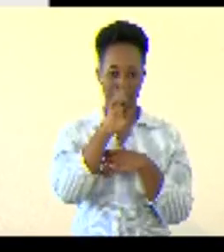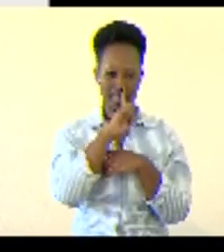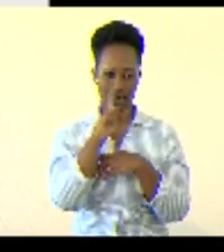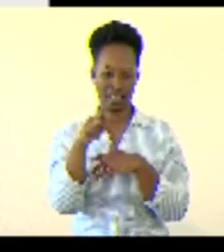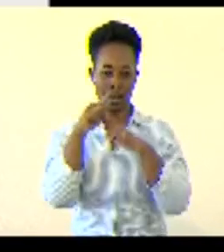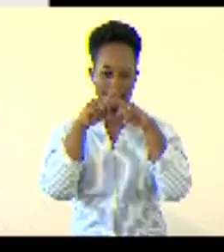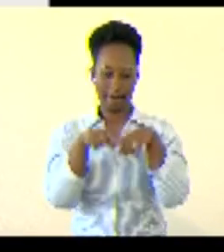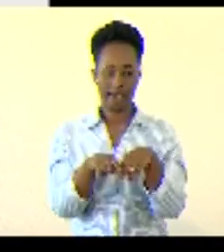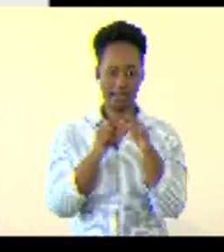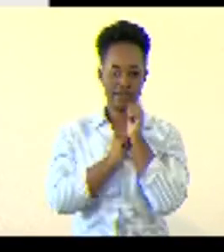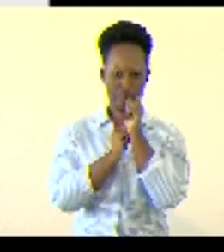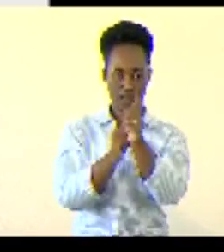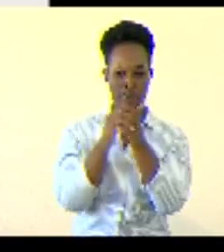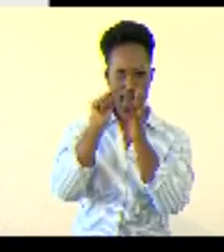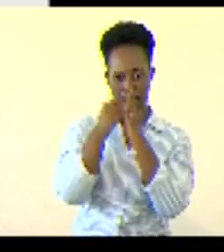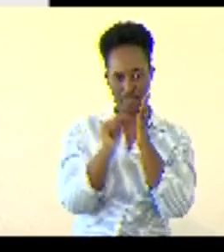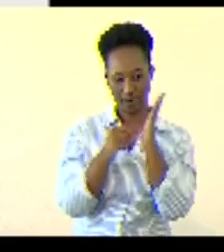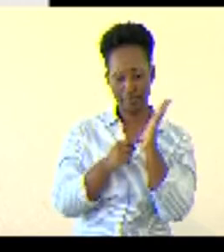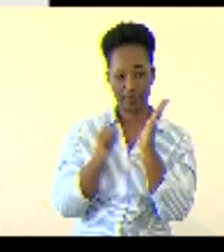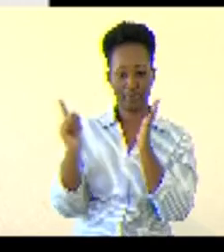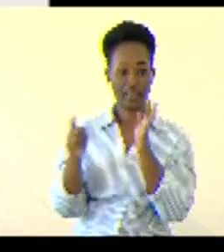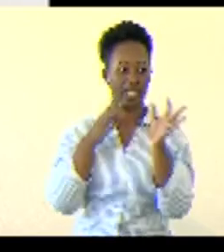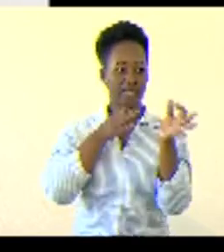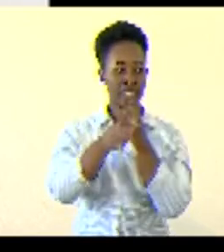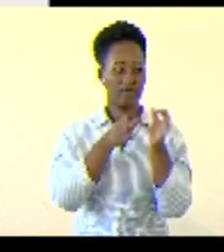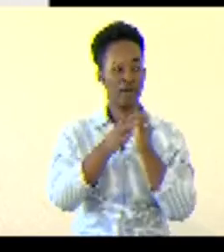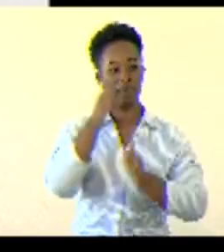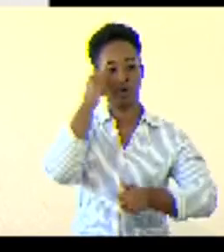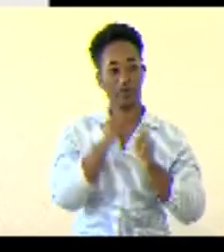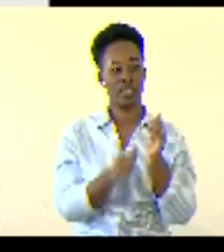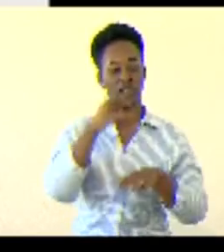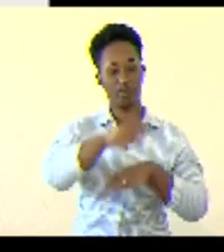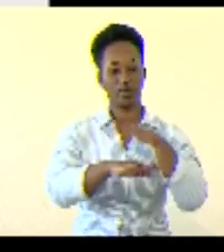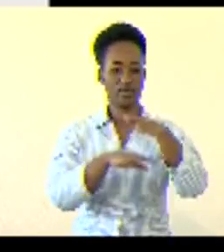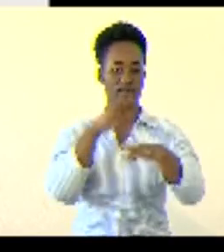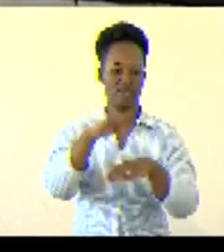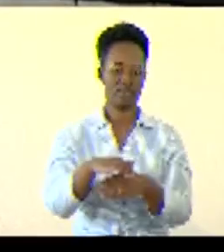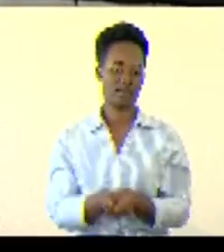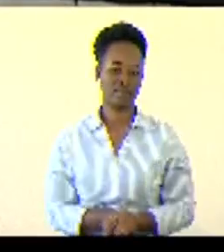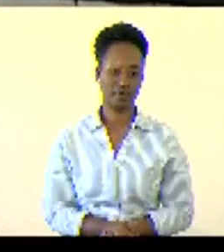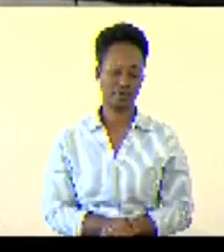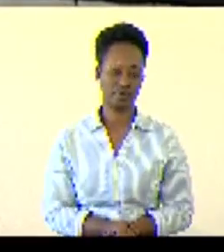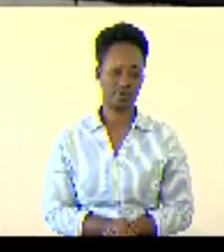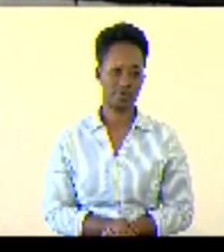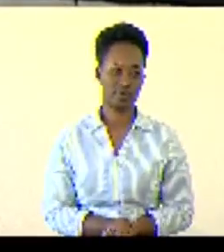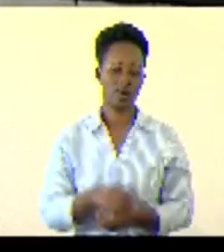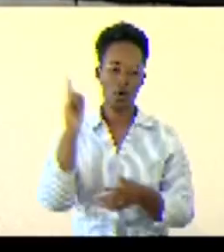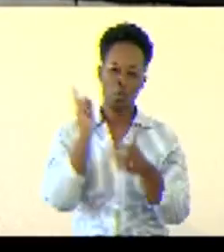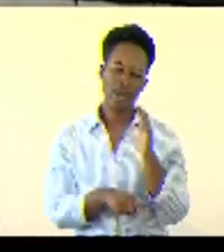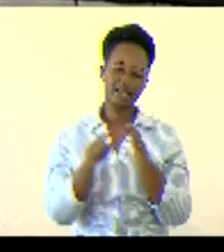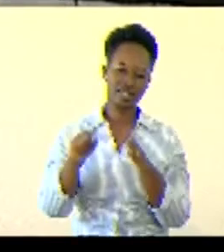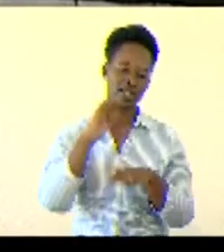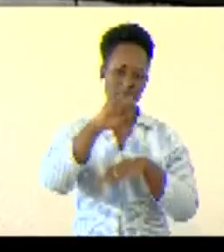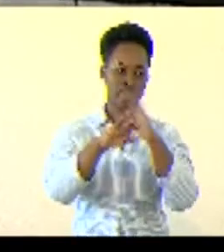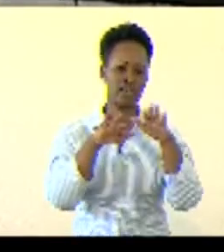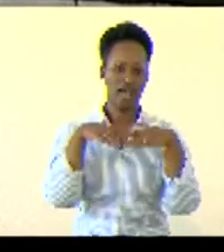following vesicles. Describe which process. You describe the process. What is that process?